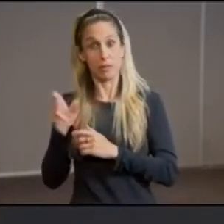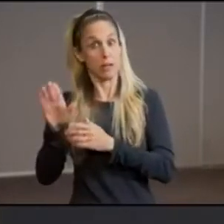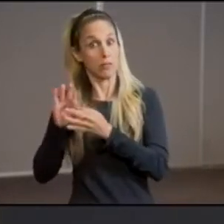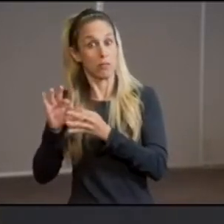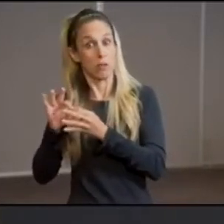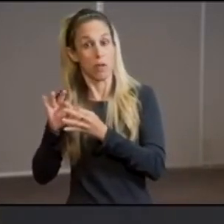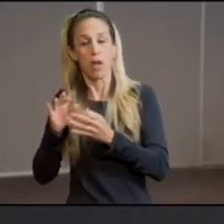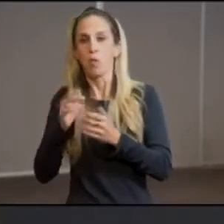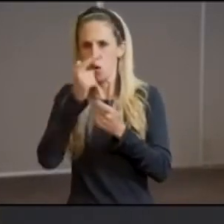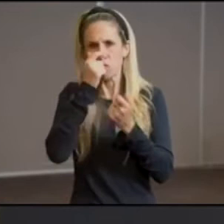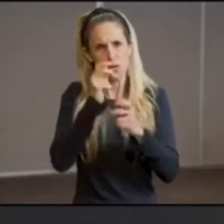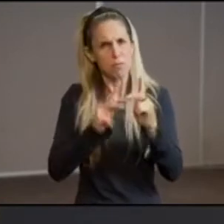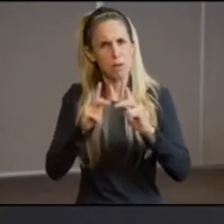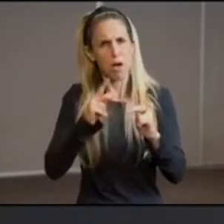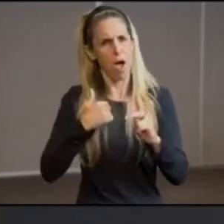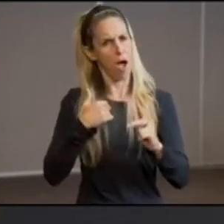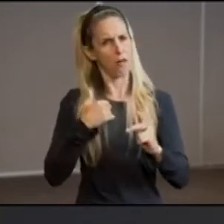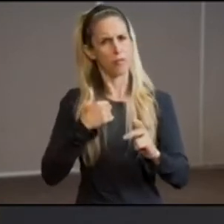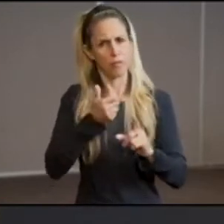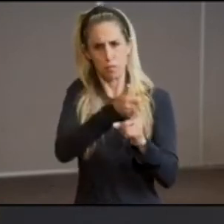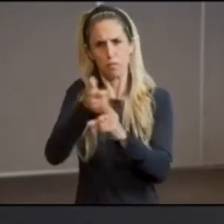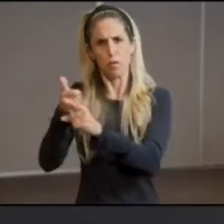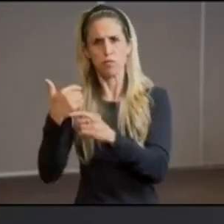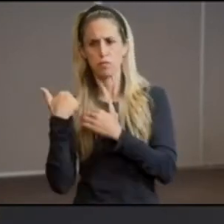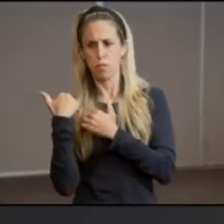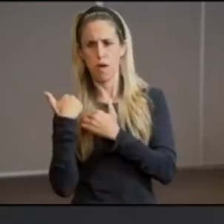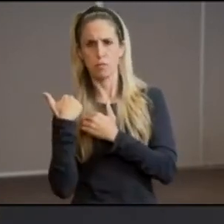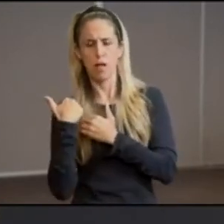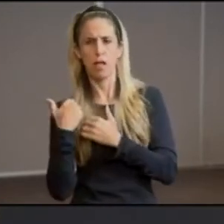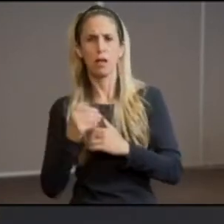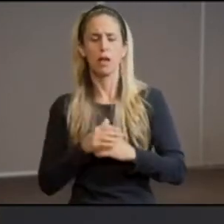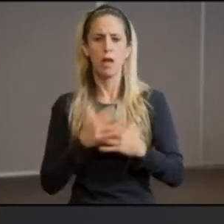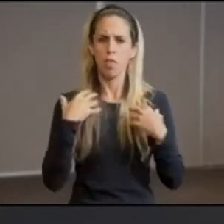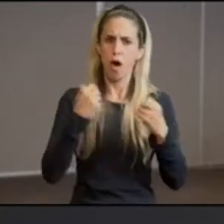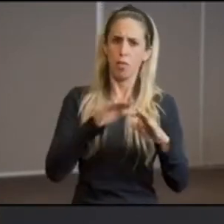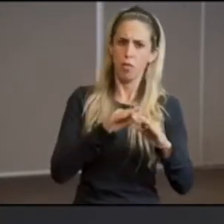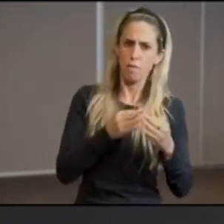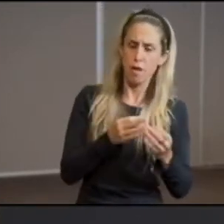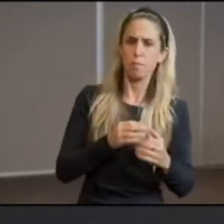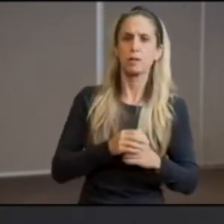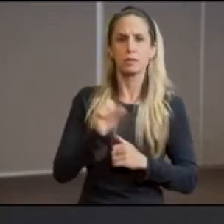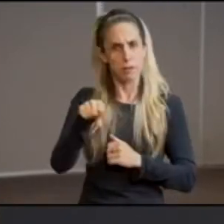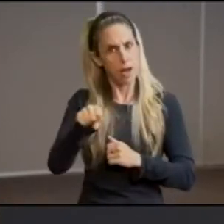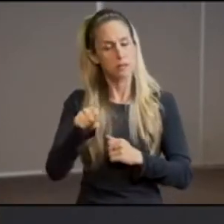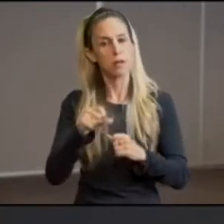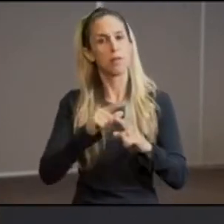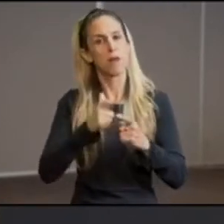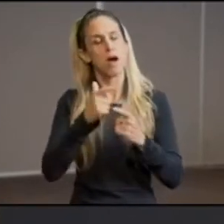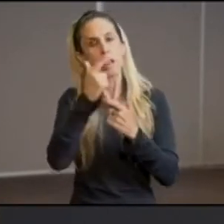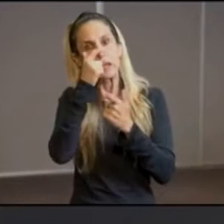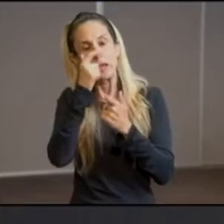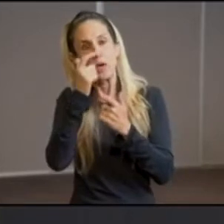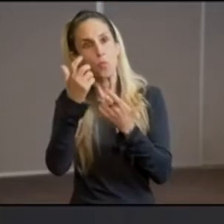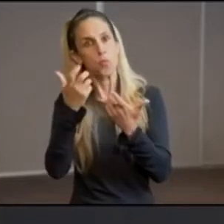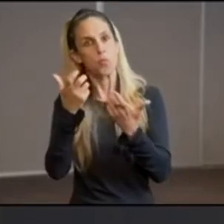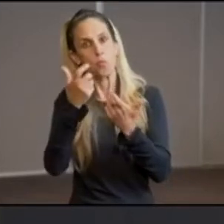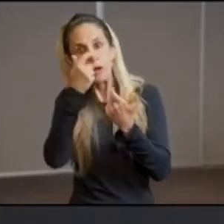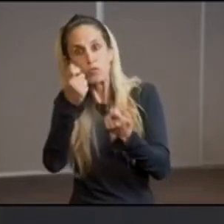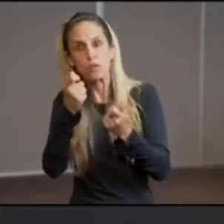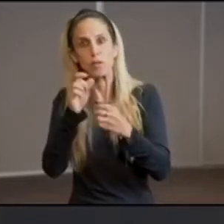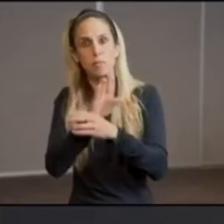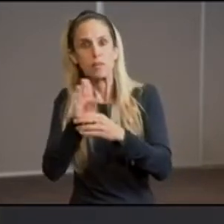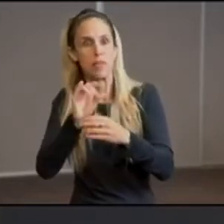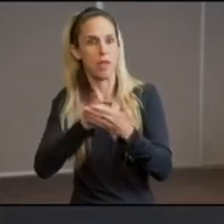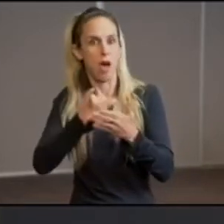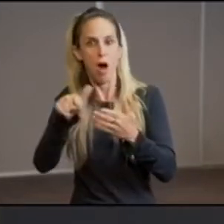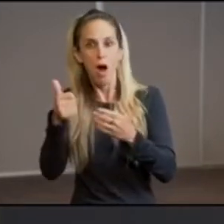very interested in people taking personal responsibility for themselves and the health of their families, we're also interested in making sure that businesses and